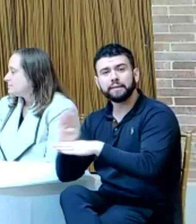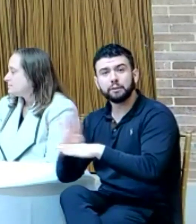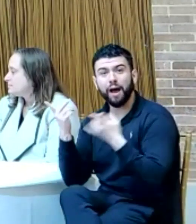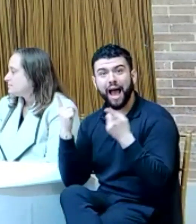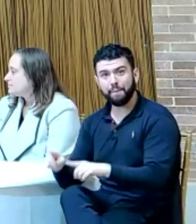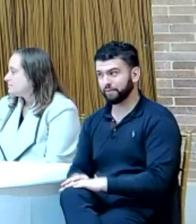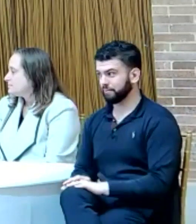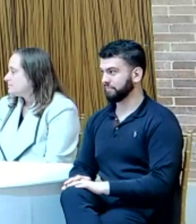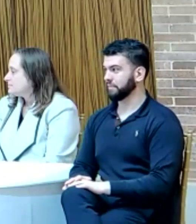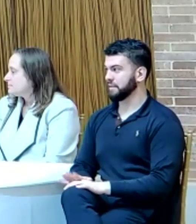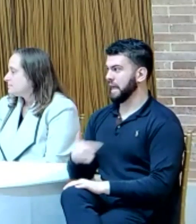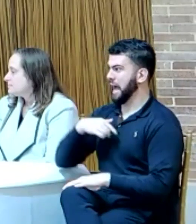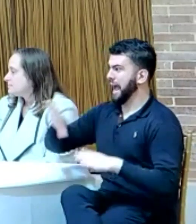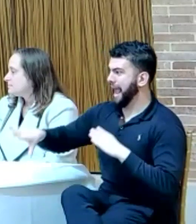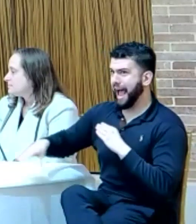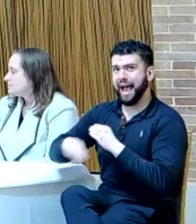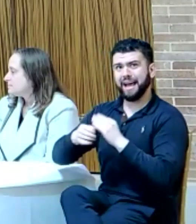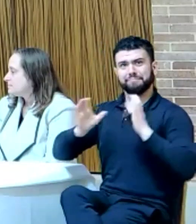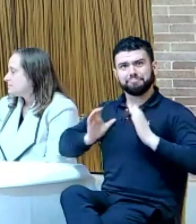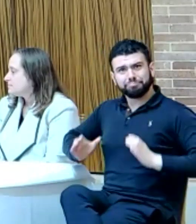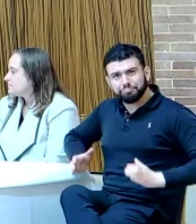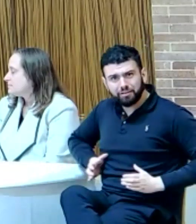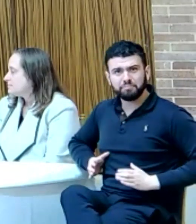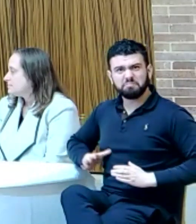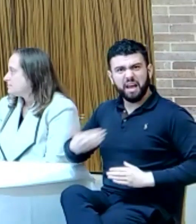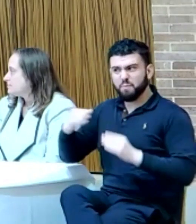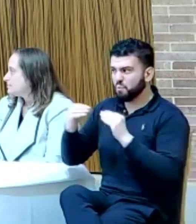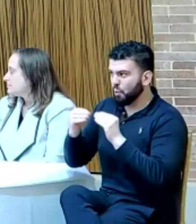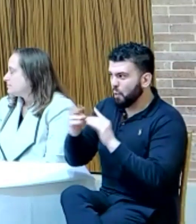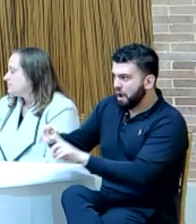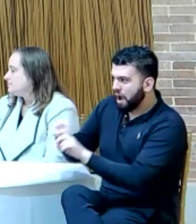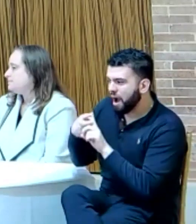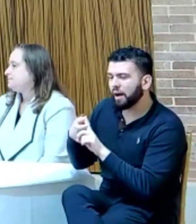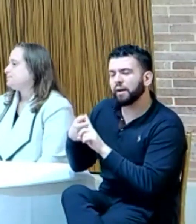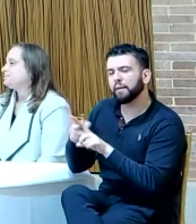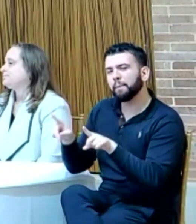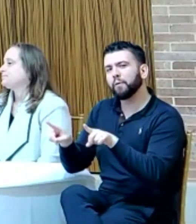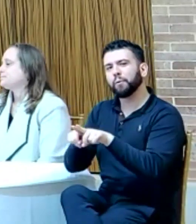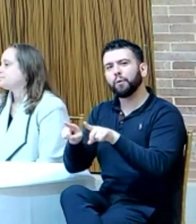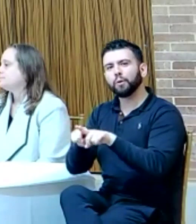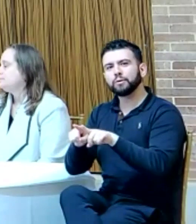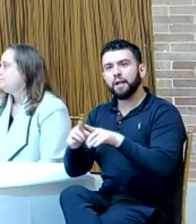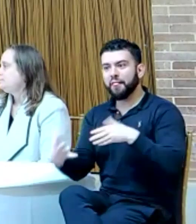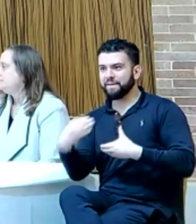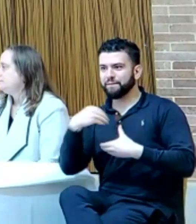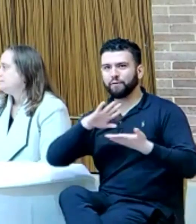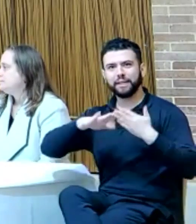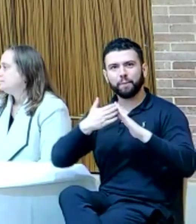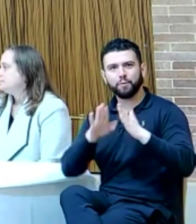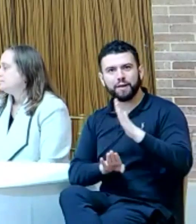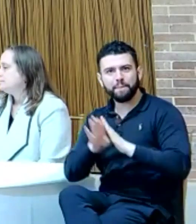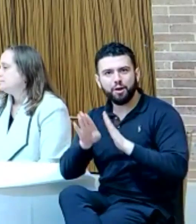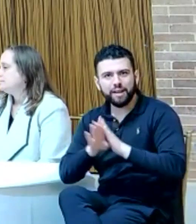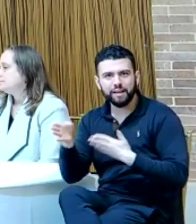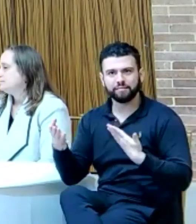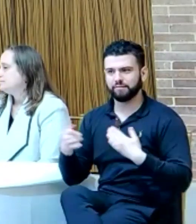add customers and clients to their to their catalog um but they also were involved in community building you know